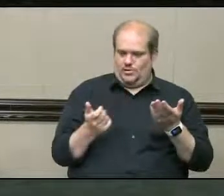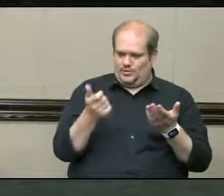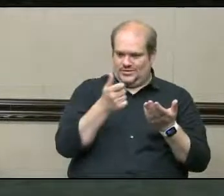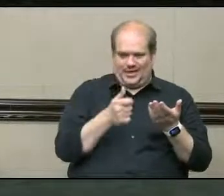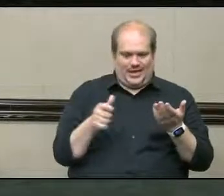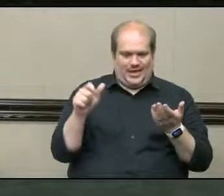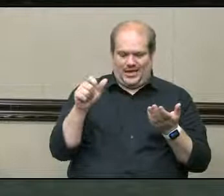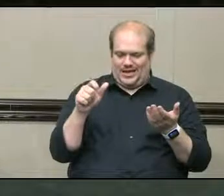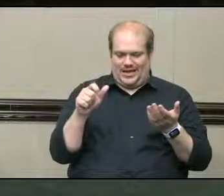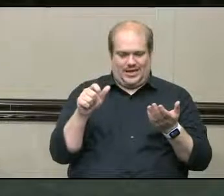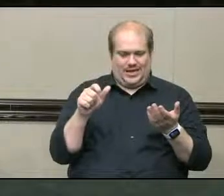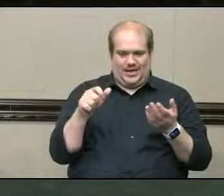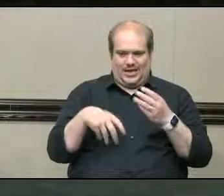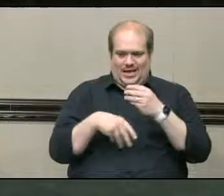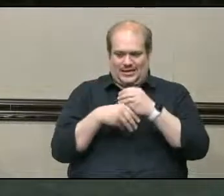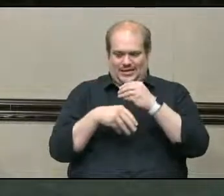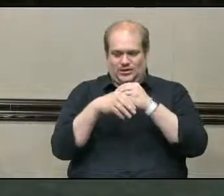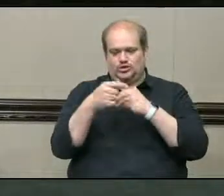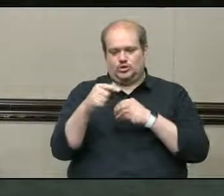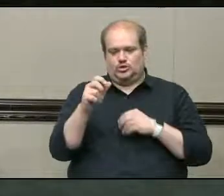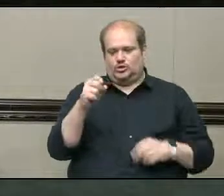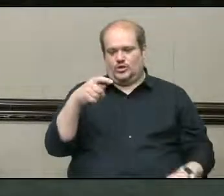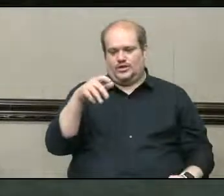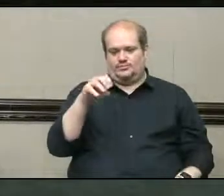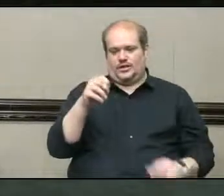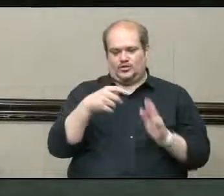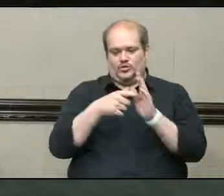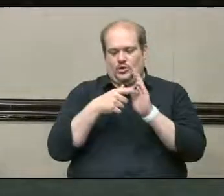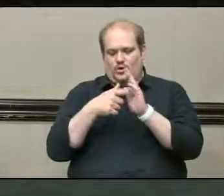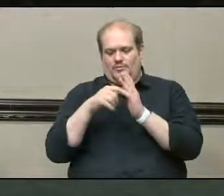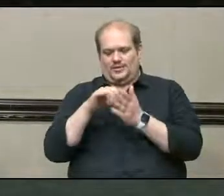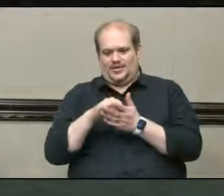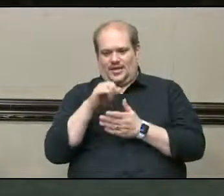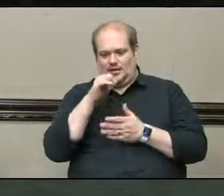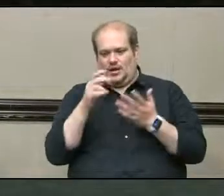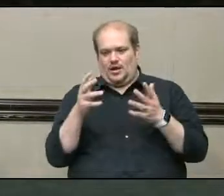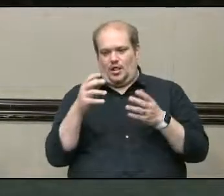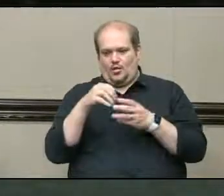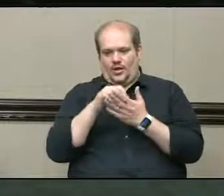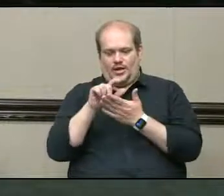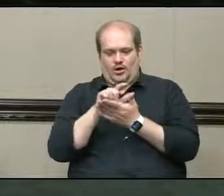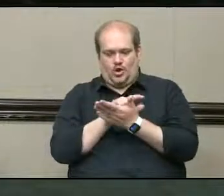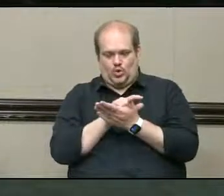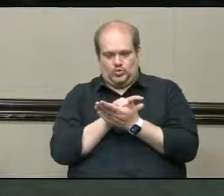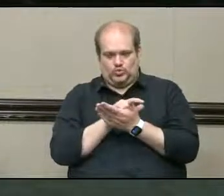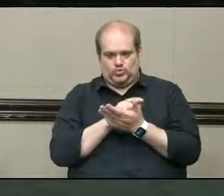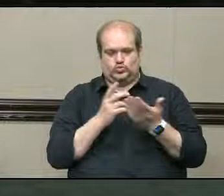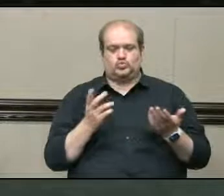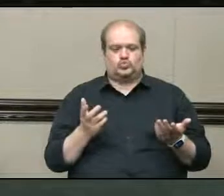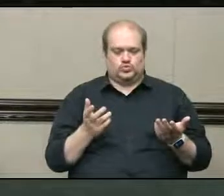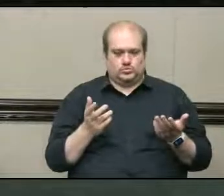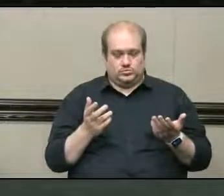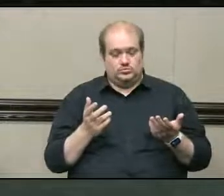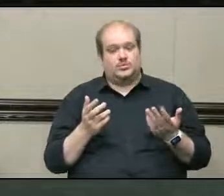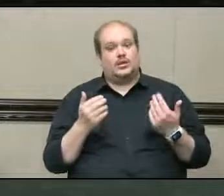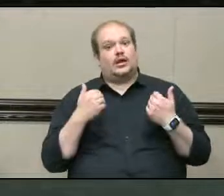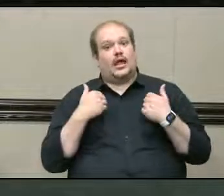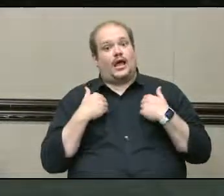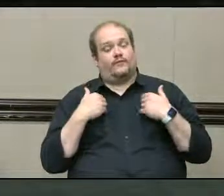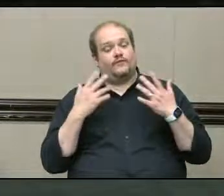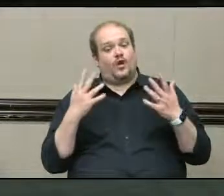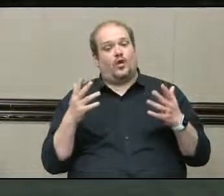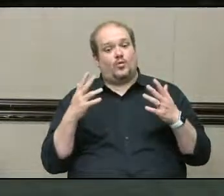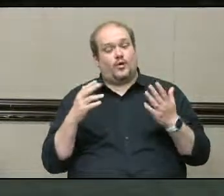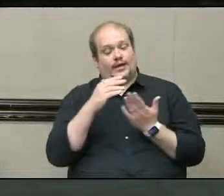any additional green space requirements that are not already within our codes. There are